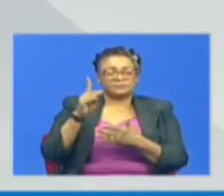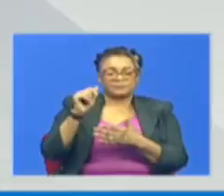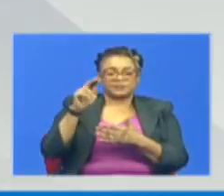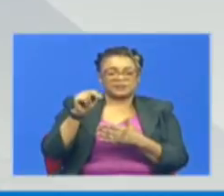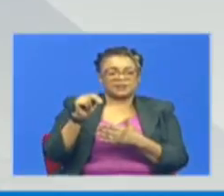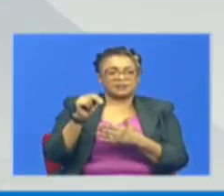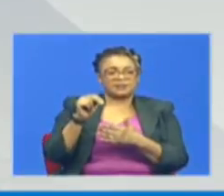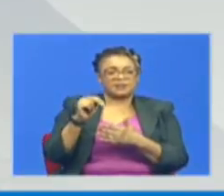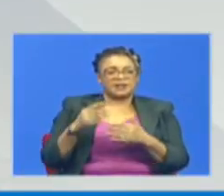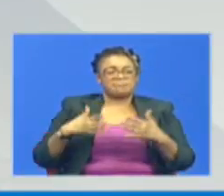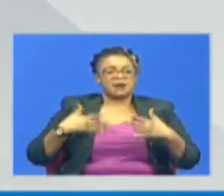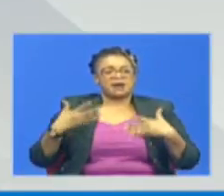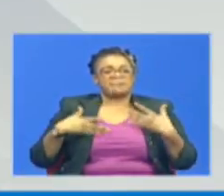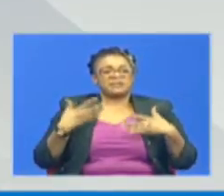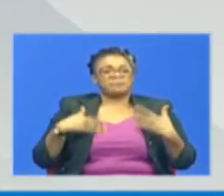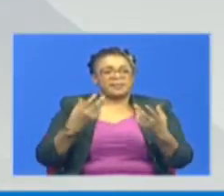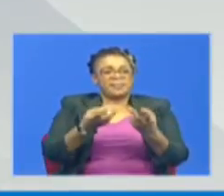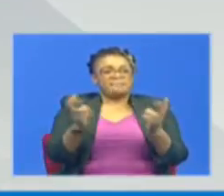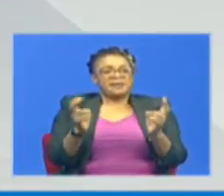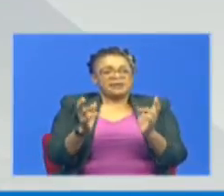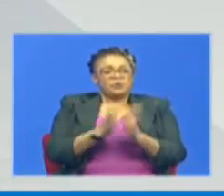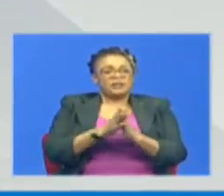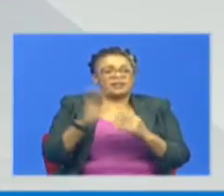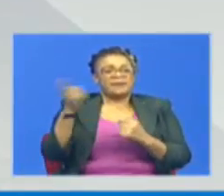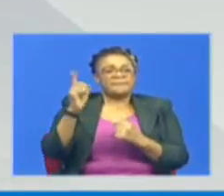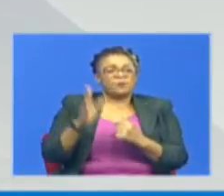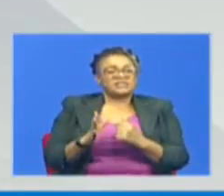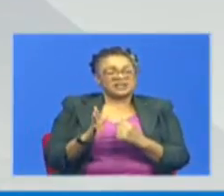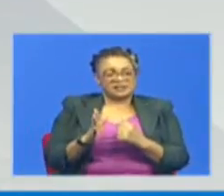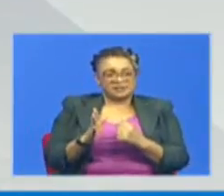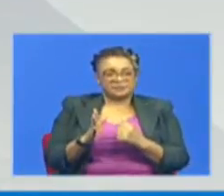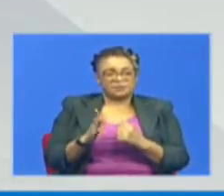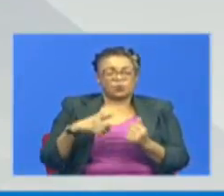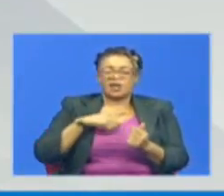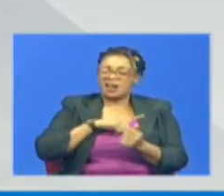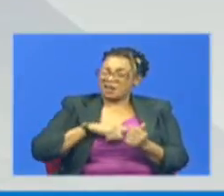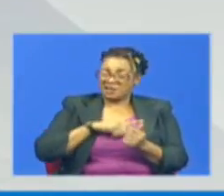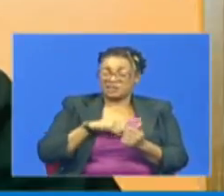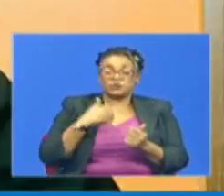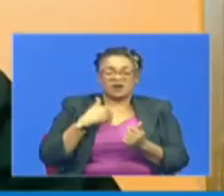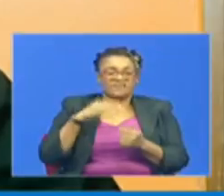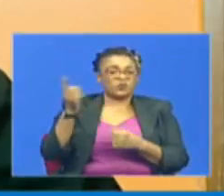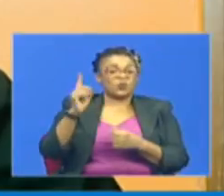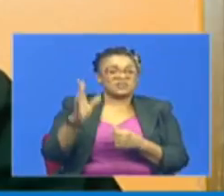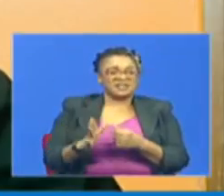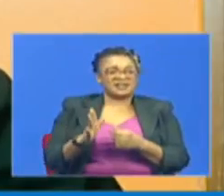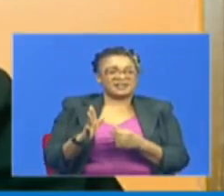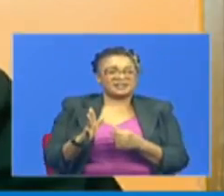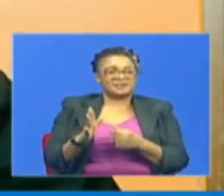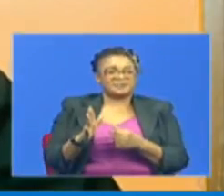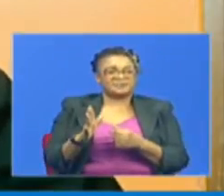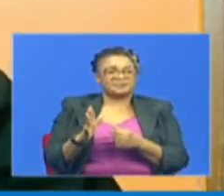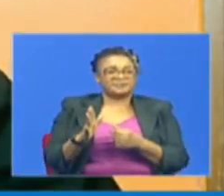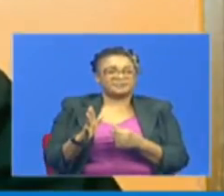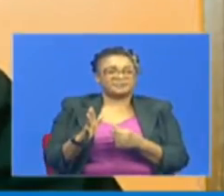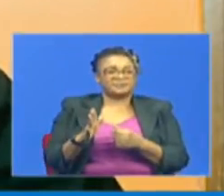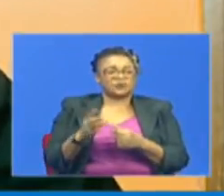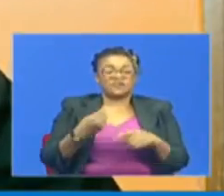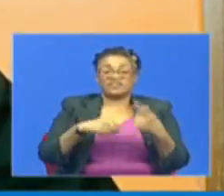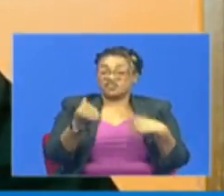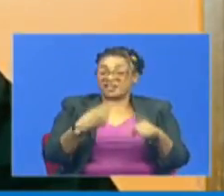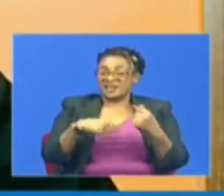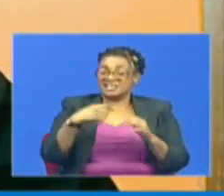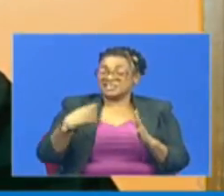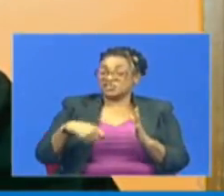Very happy to be in the panel with Waziri. And I think we are lucky to have Waziri being in charge of trade and